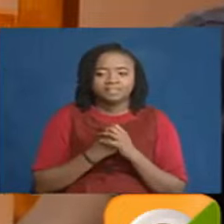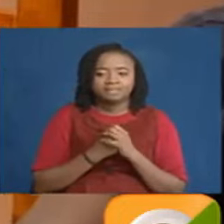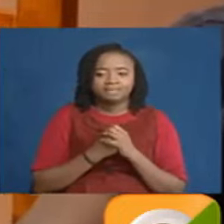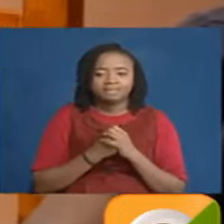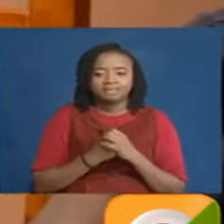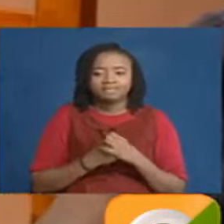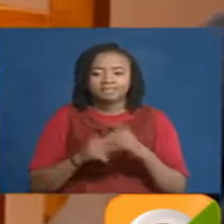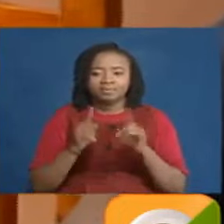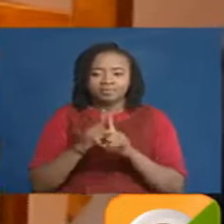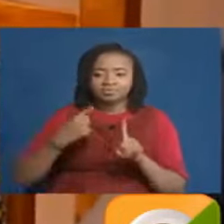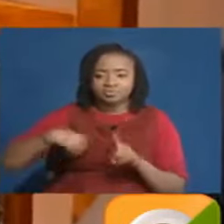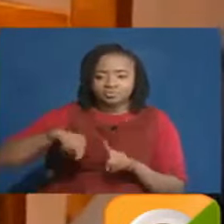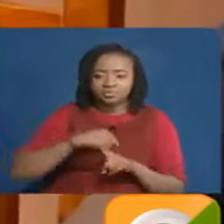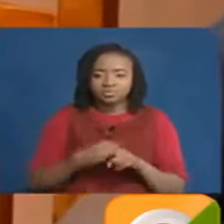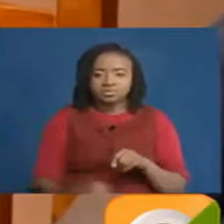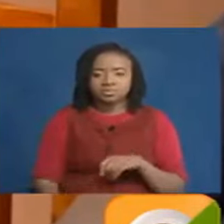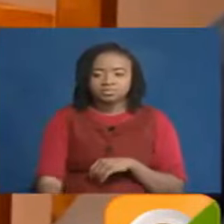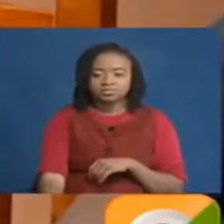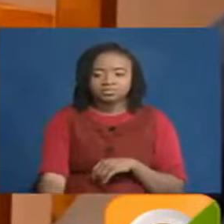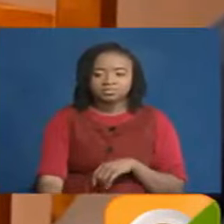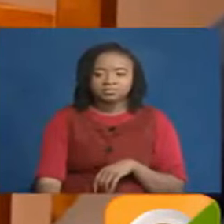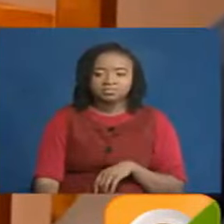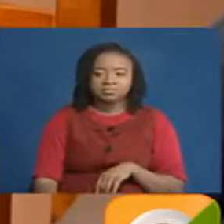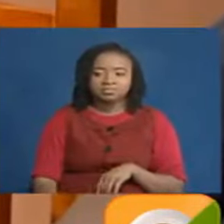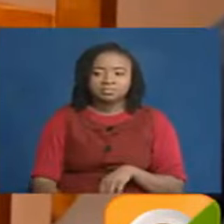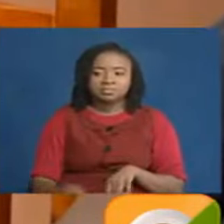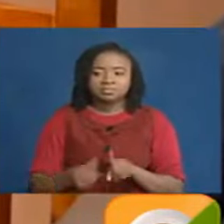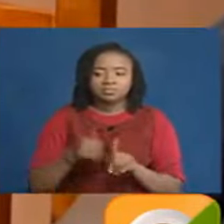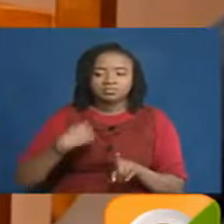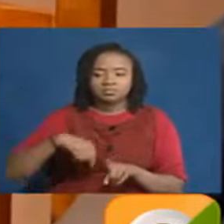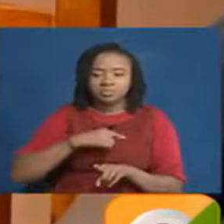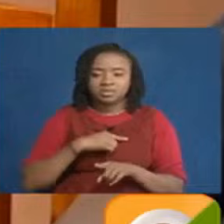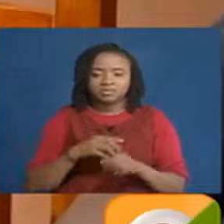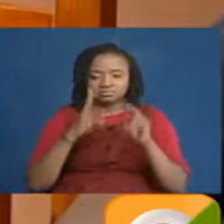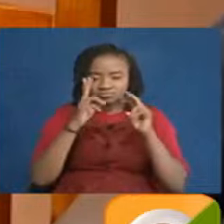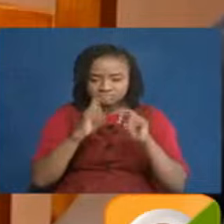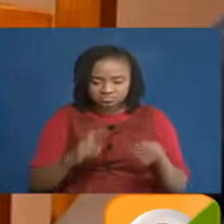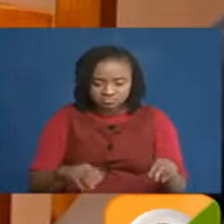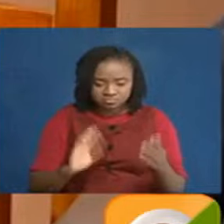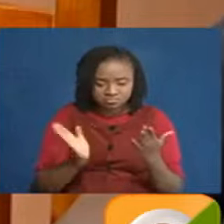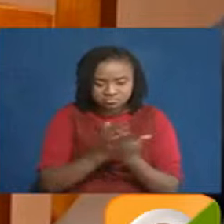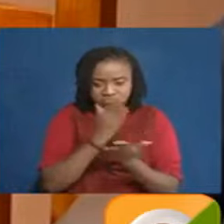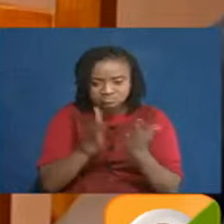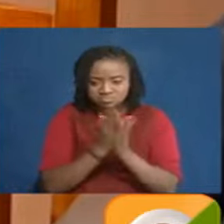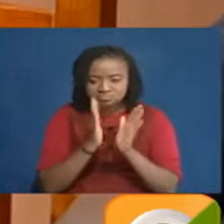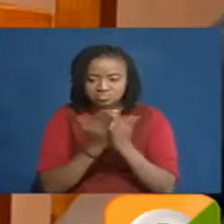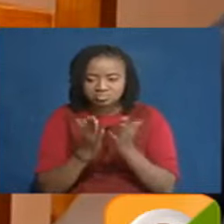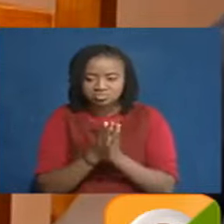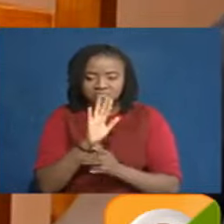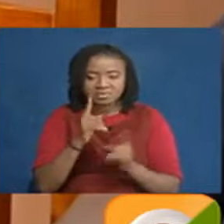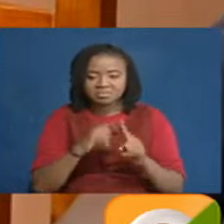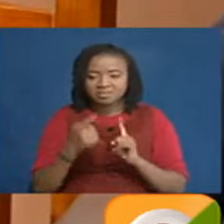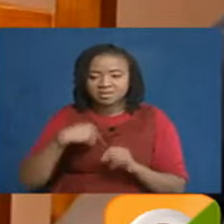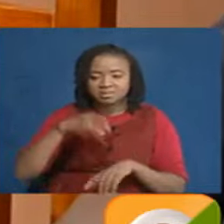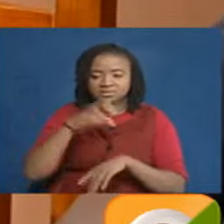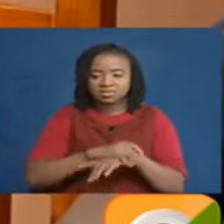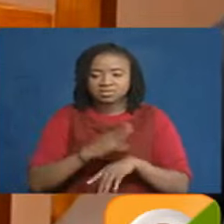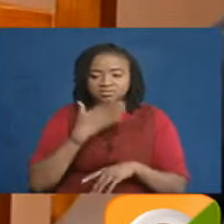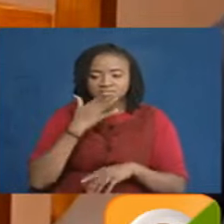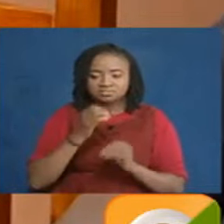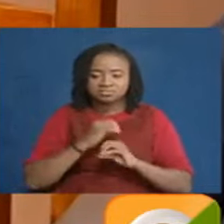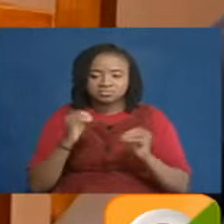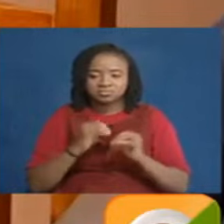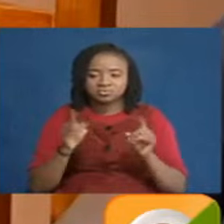We have been able to peruse through her books. We have not been able to get any note left behind. But as